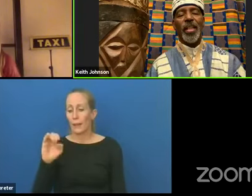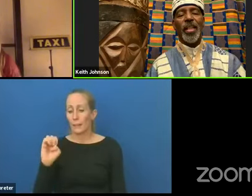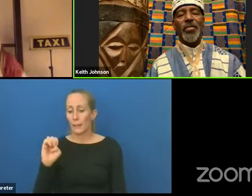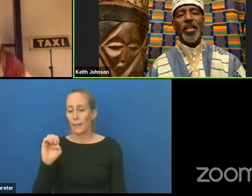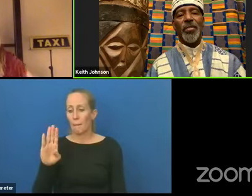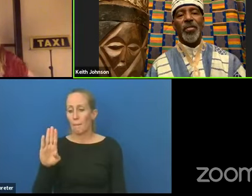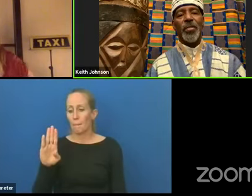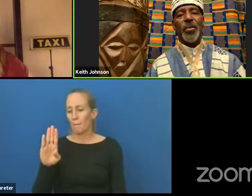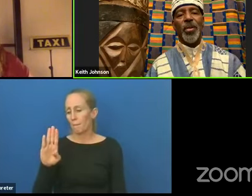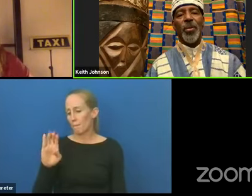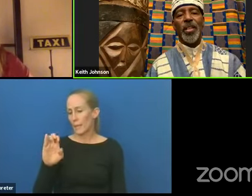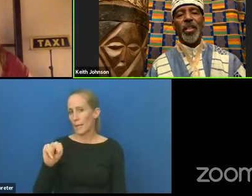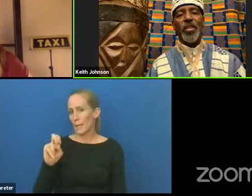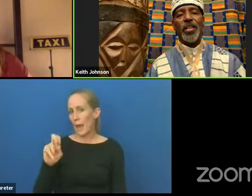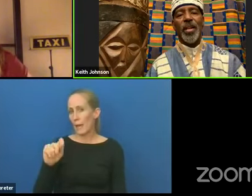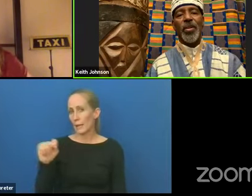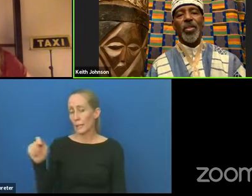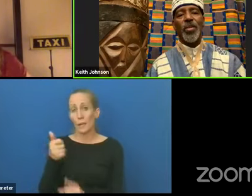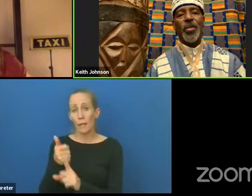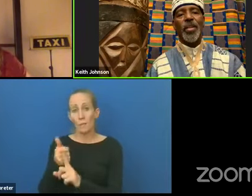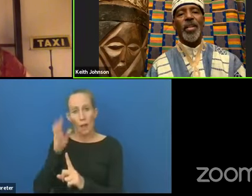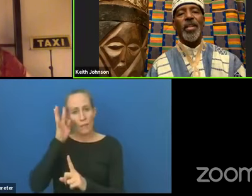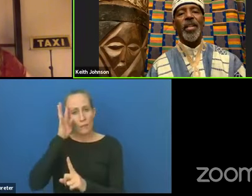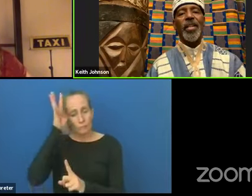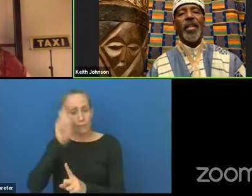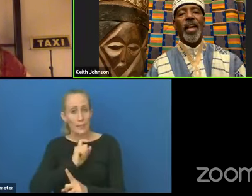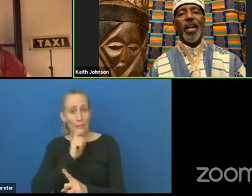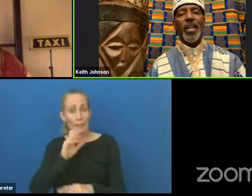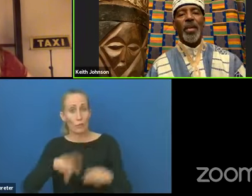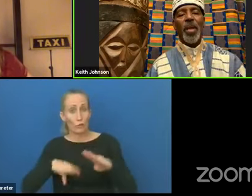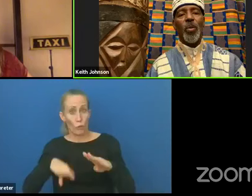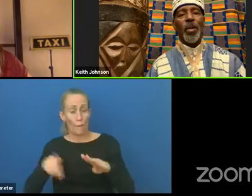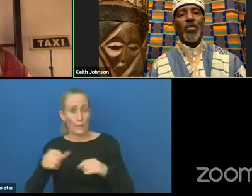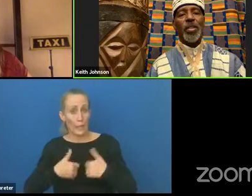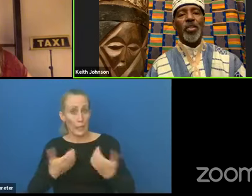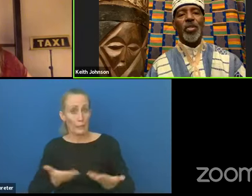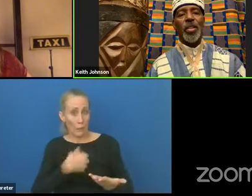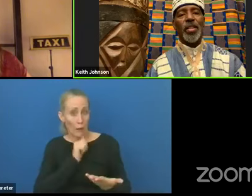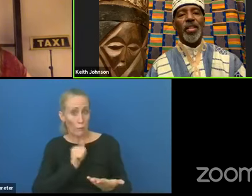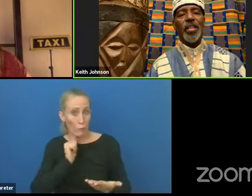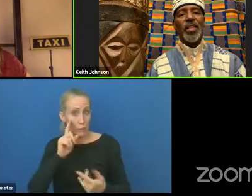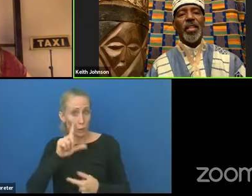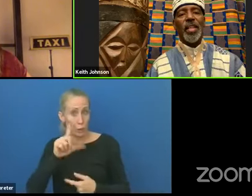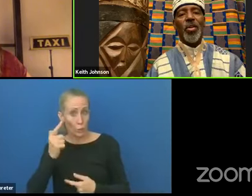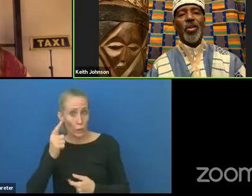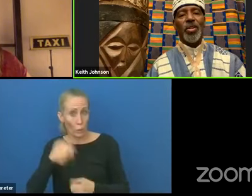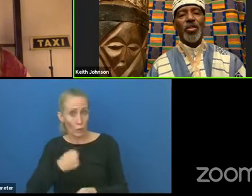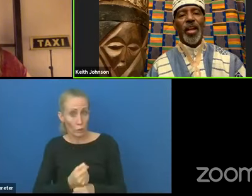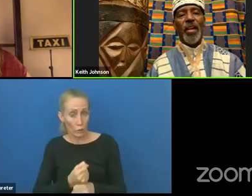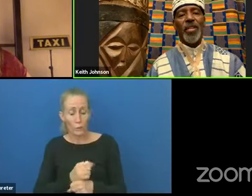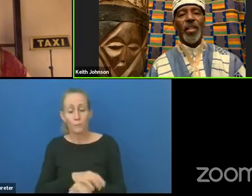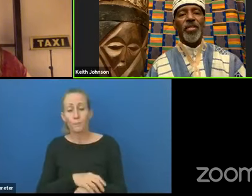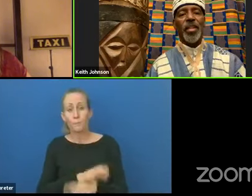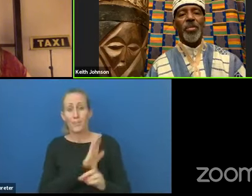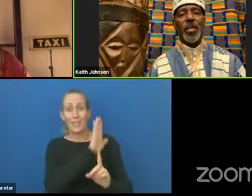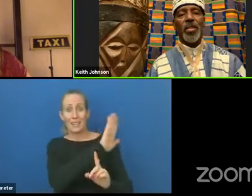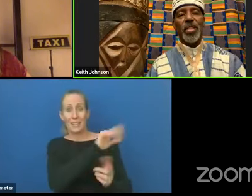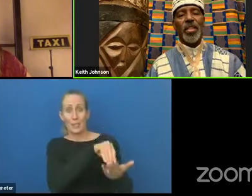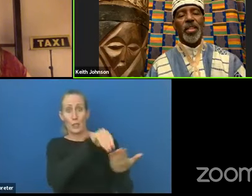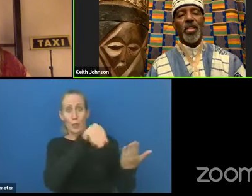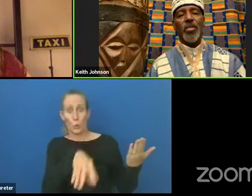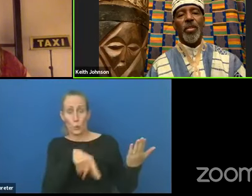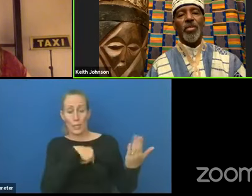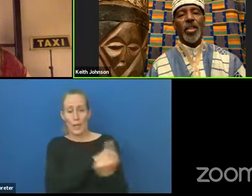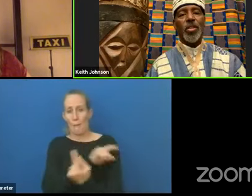drum. He lived here for 21 years in Arizona. And I met one of his students. He also now lives here